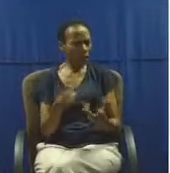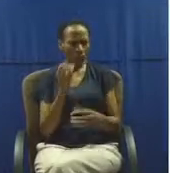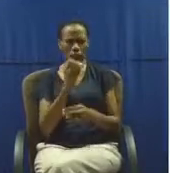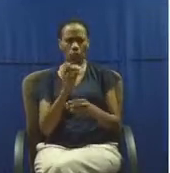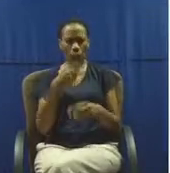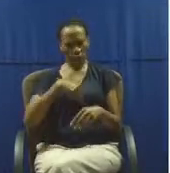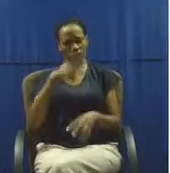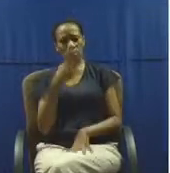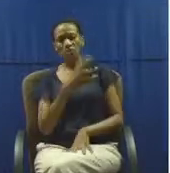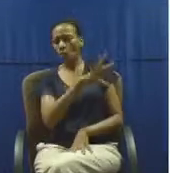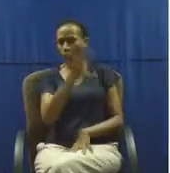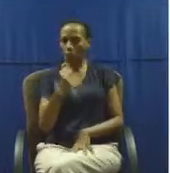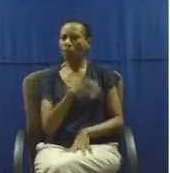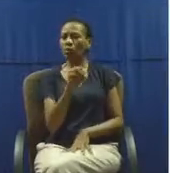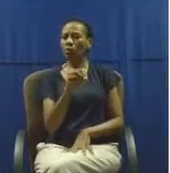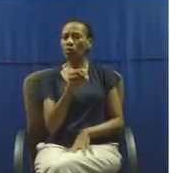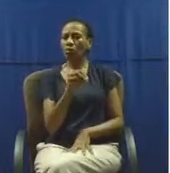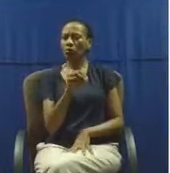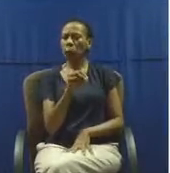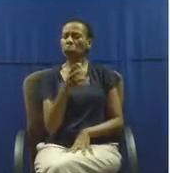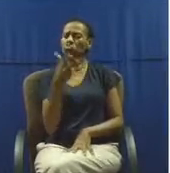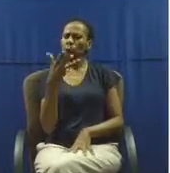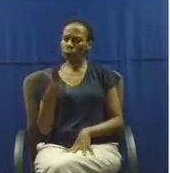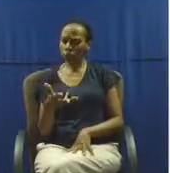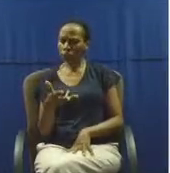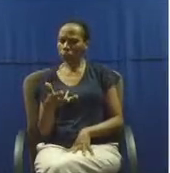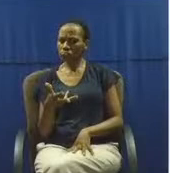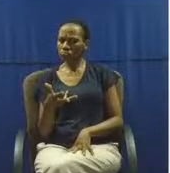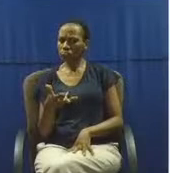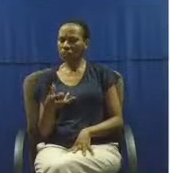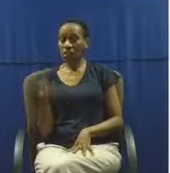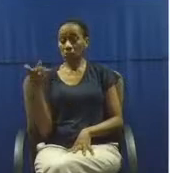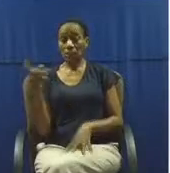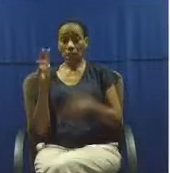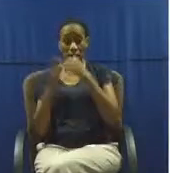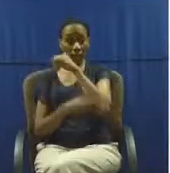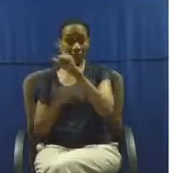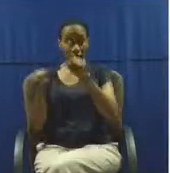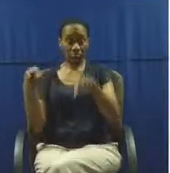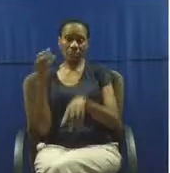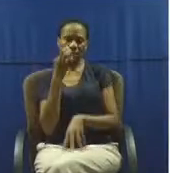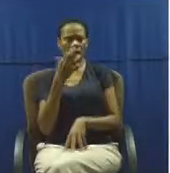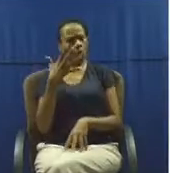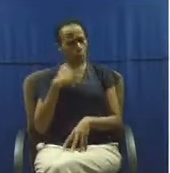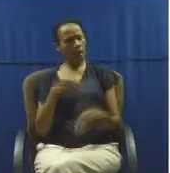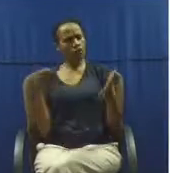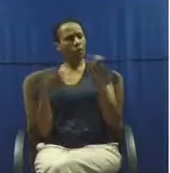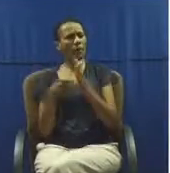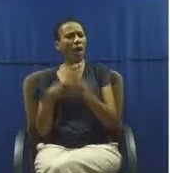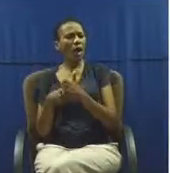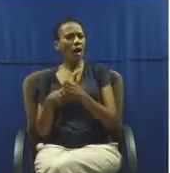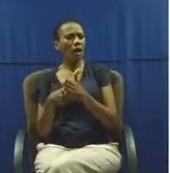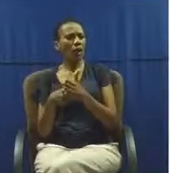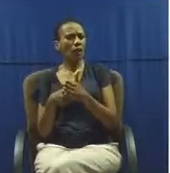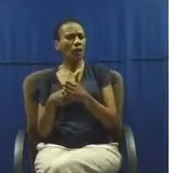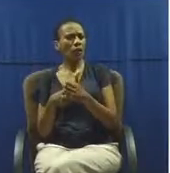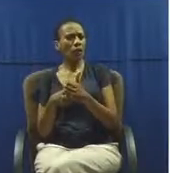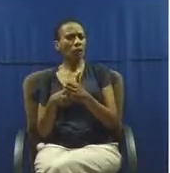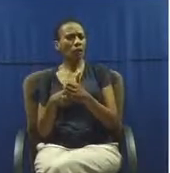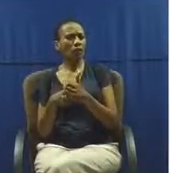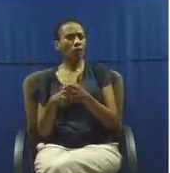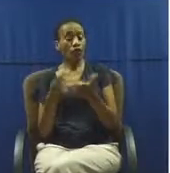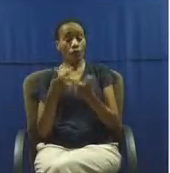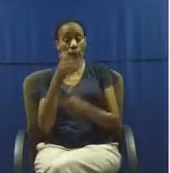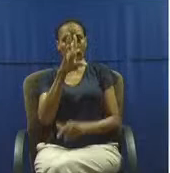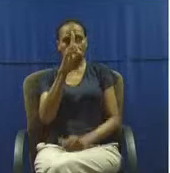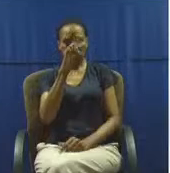we actually want to buy our products from a